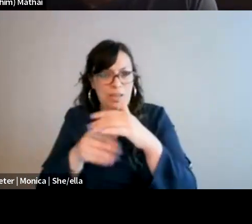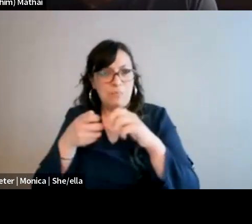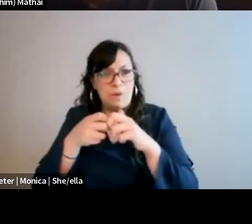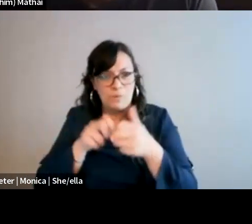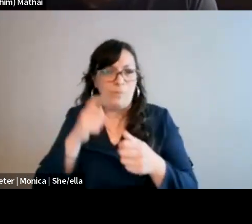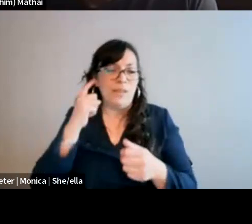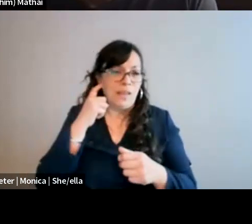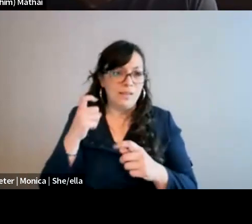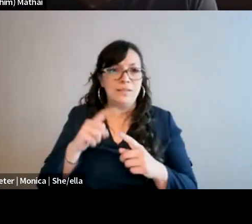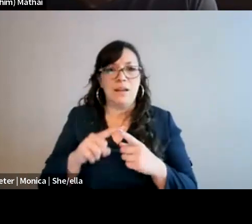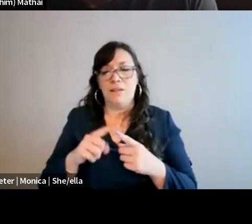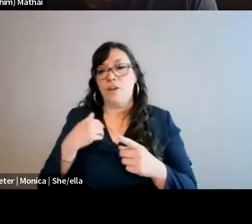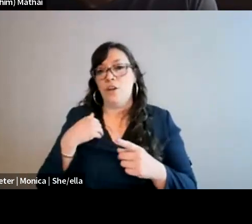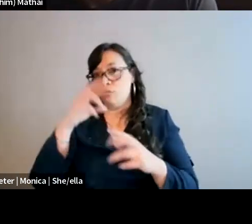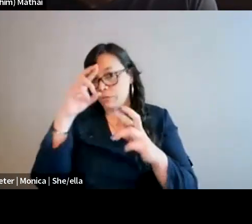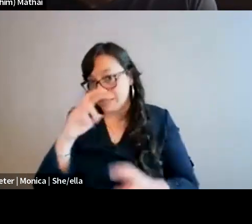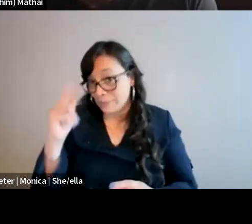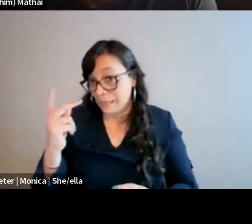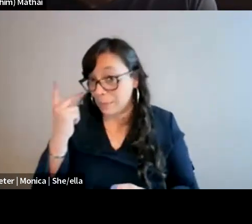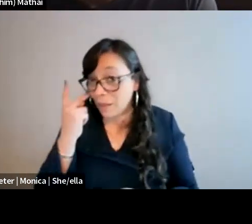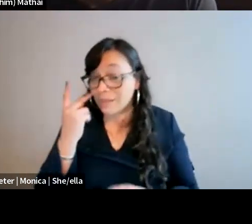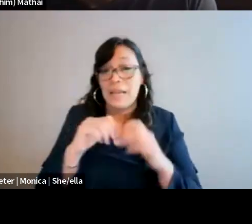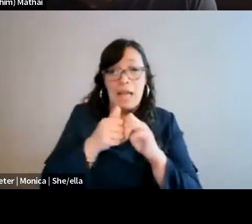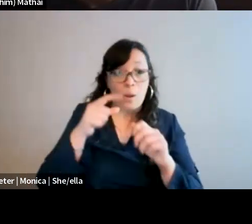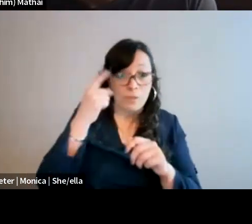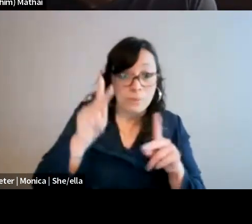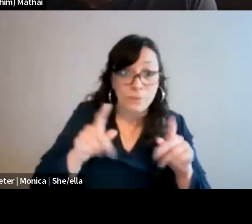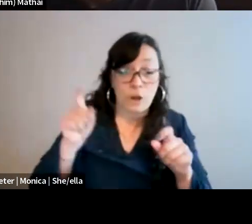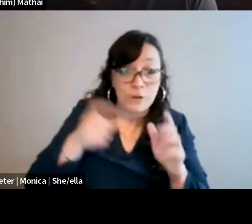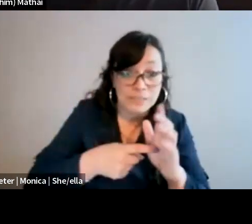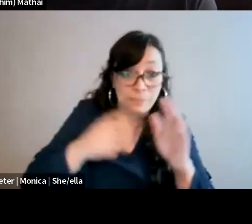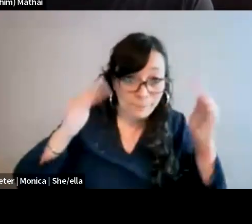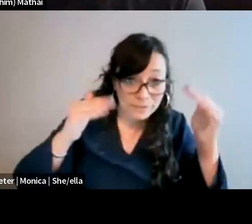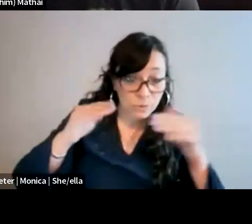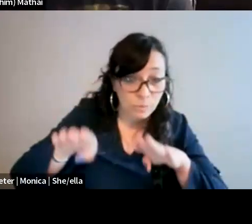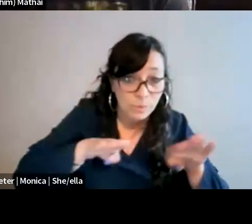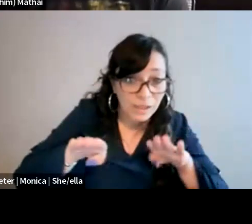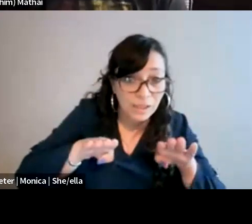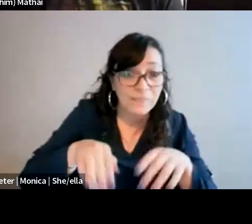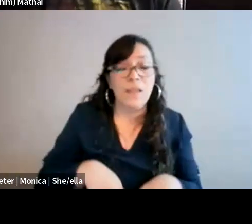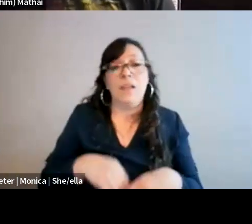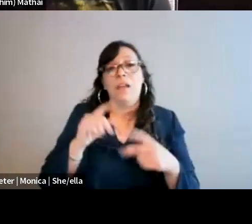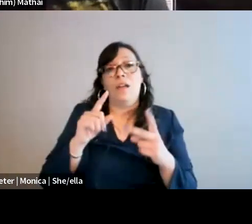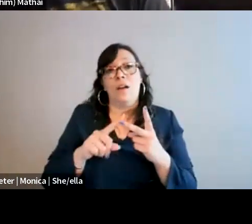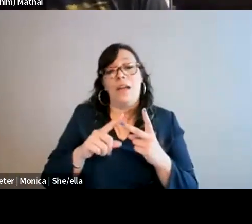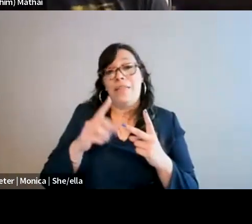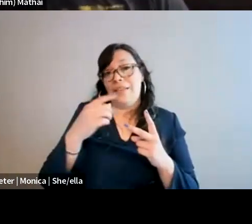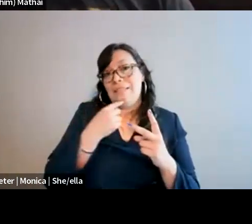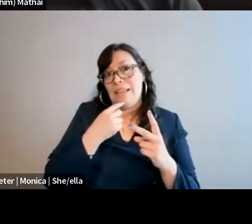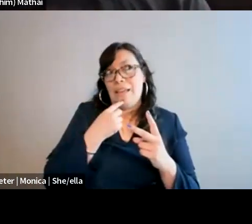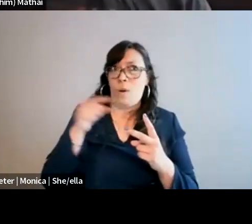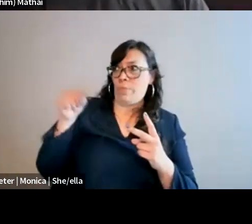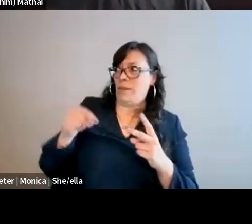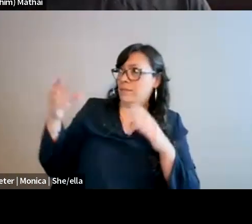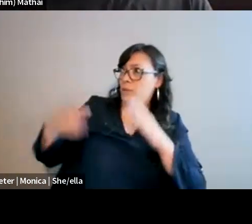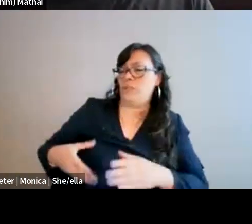meritocracy, respectability politics, or they may have had a short stint of houselessness, and they say, well, this person